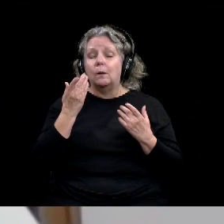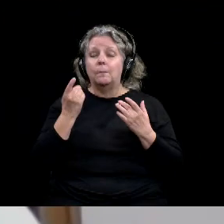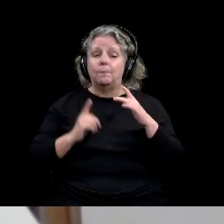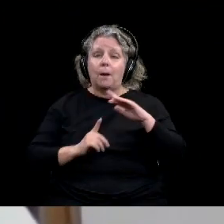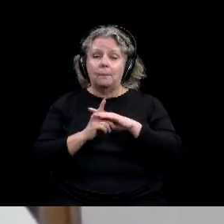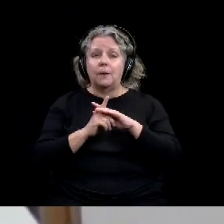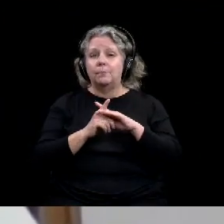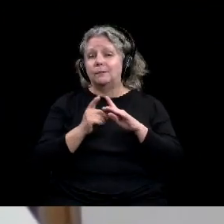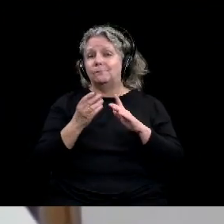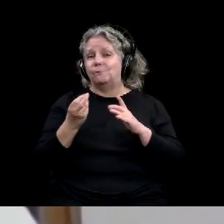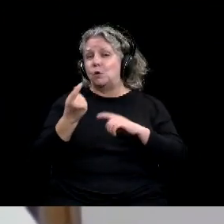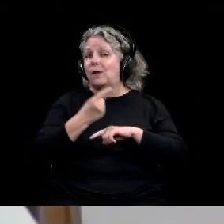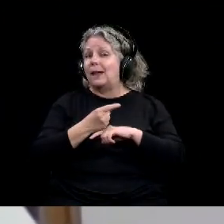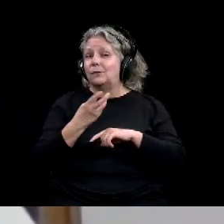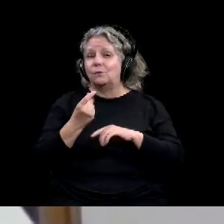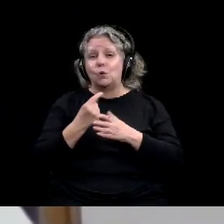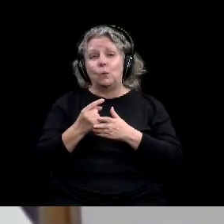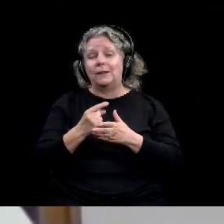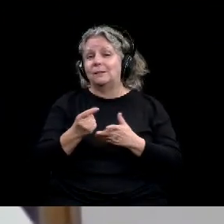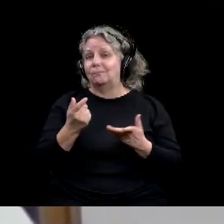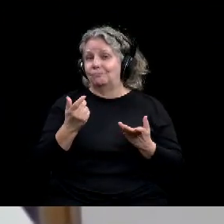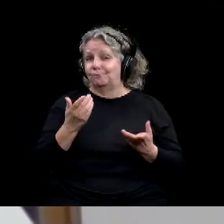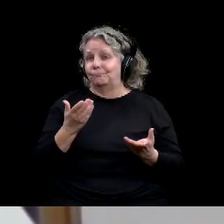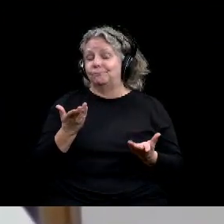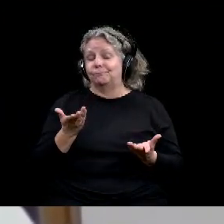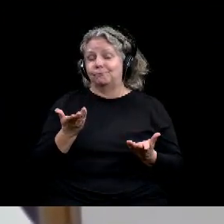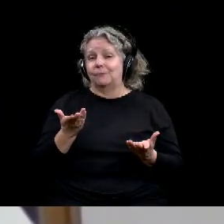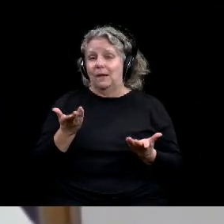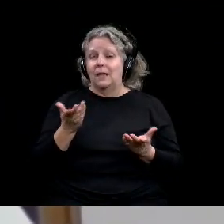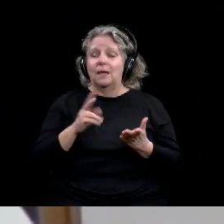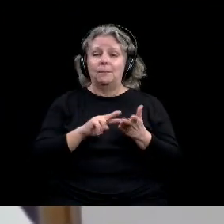all of the measures that we've been discussing to date.